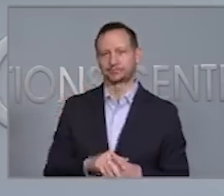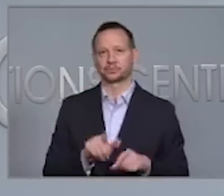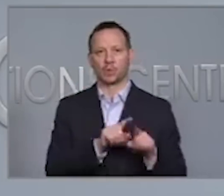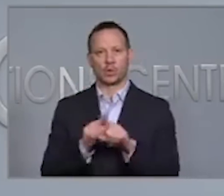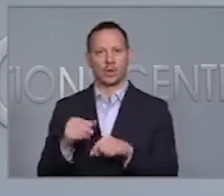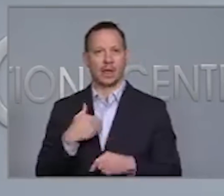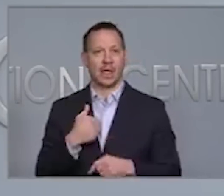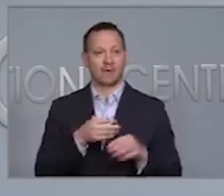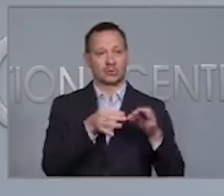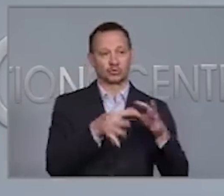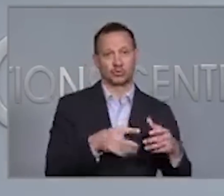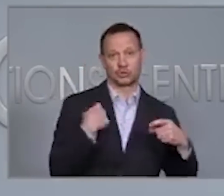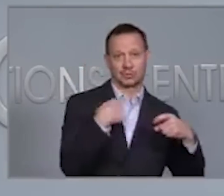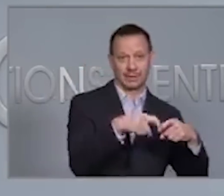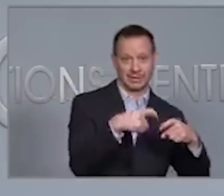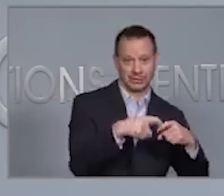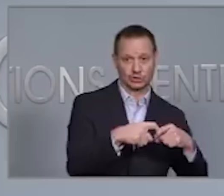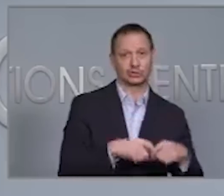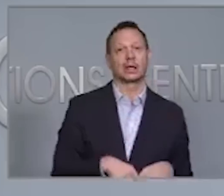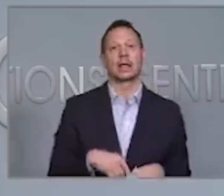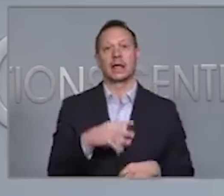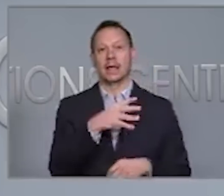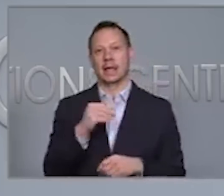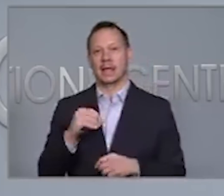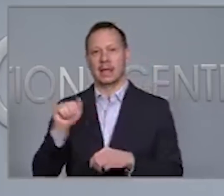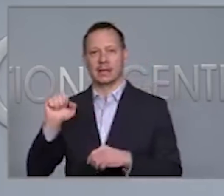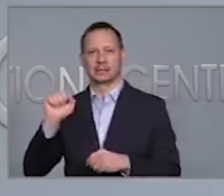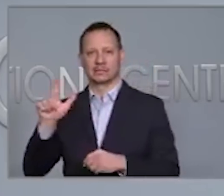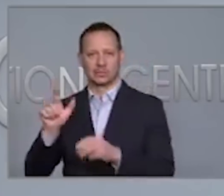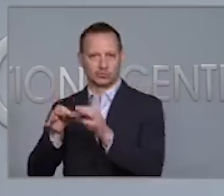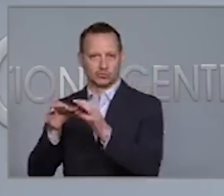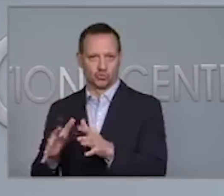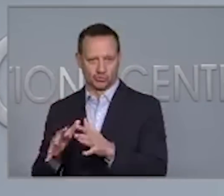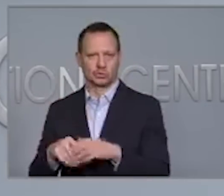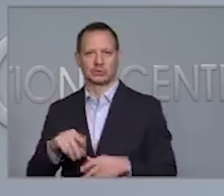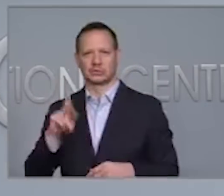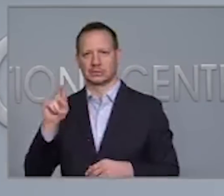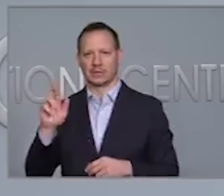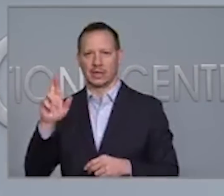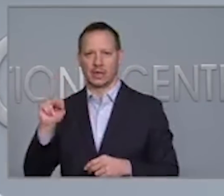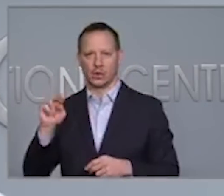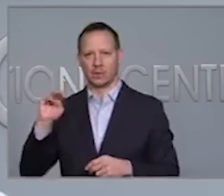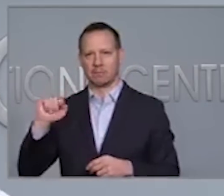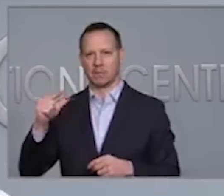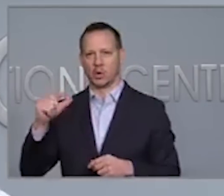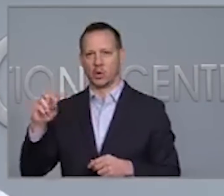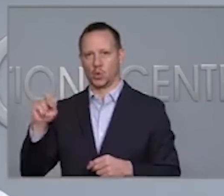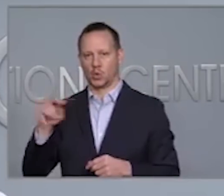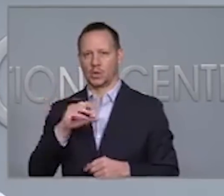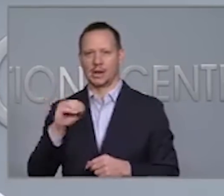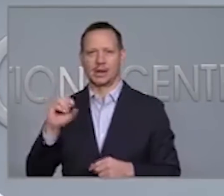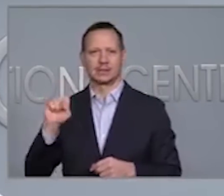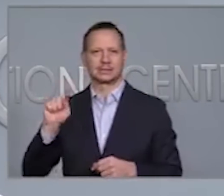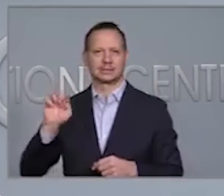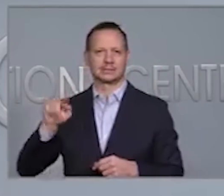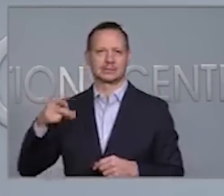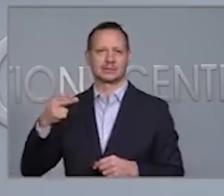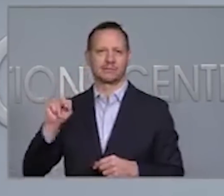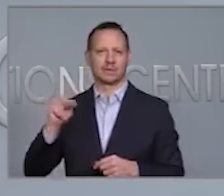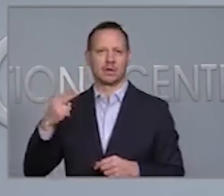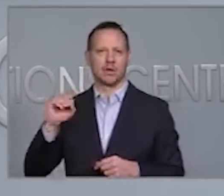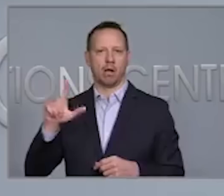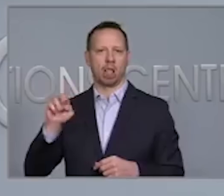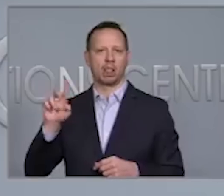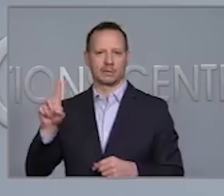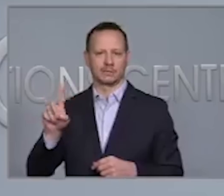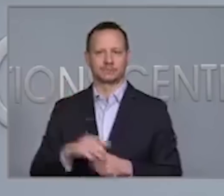Sign Language interpreters are Karen Magoon and Stephen Holland. I'll now turn it over to Emergency Management Director Will Ray to